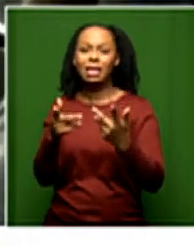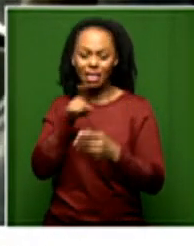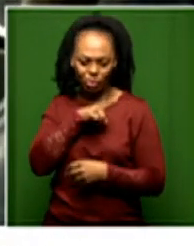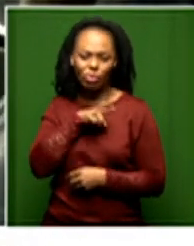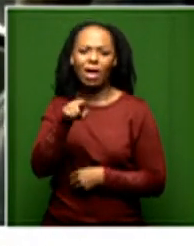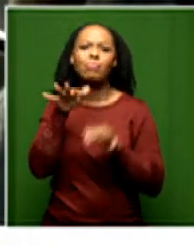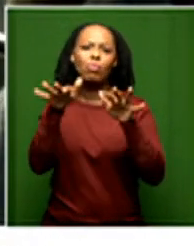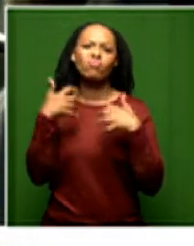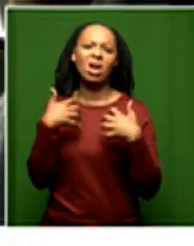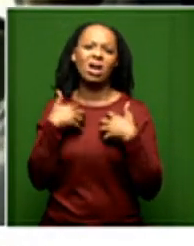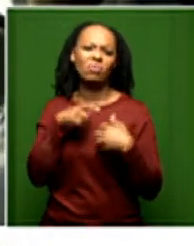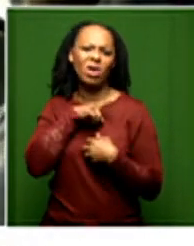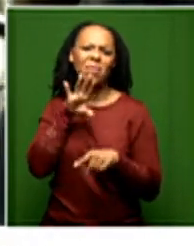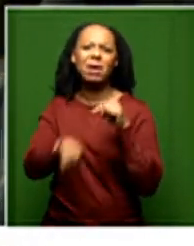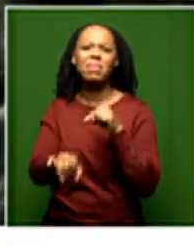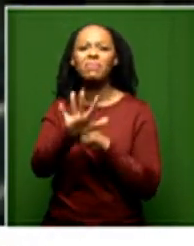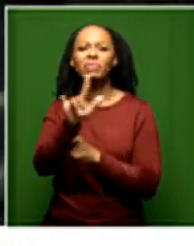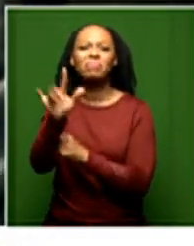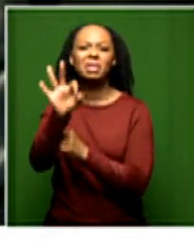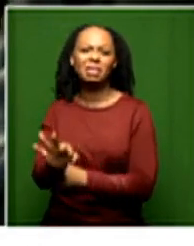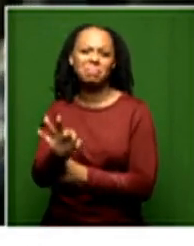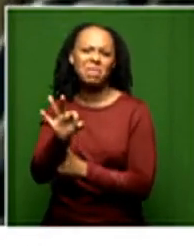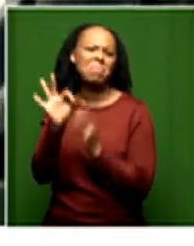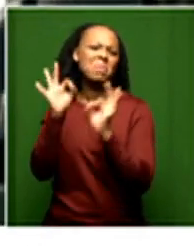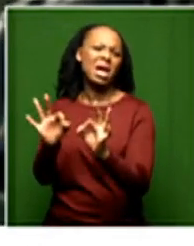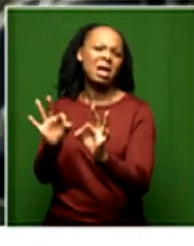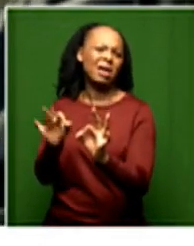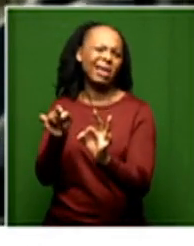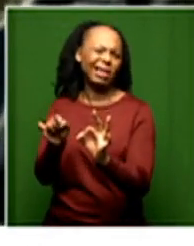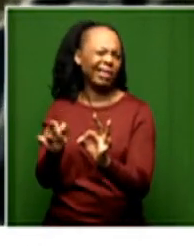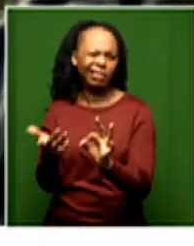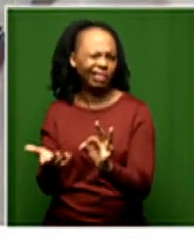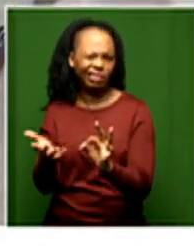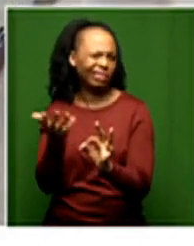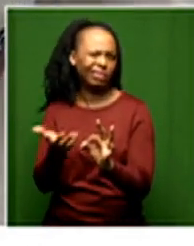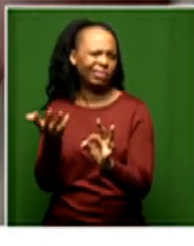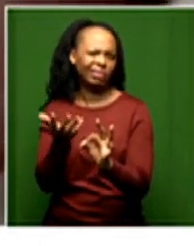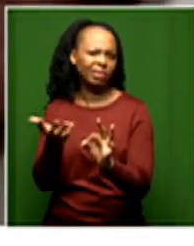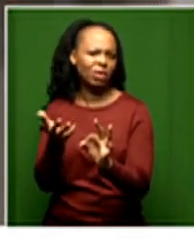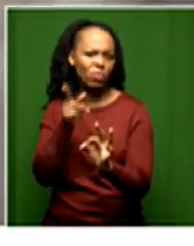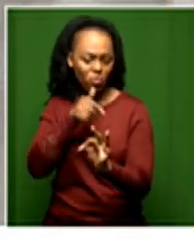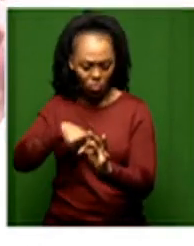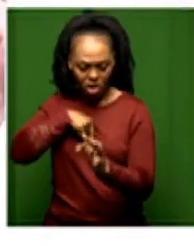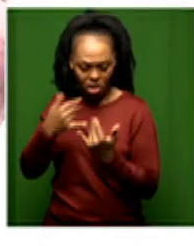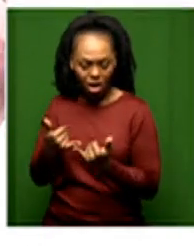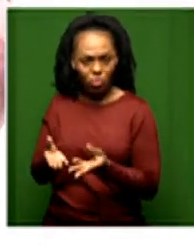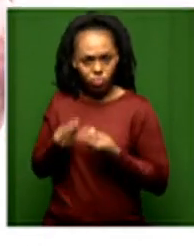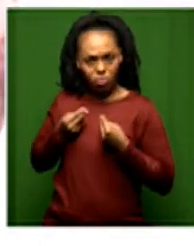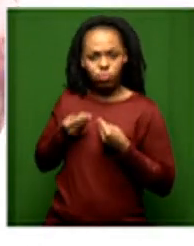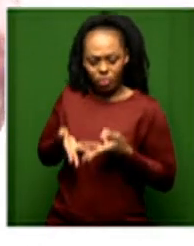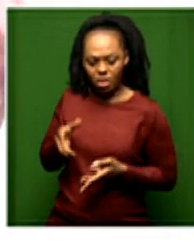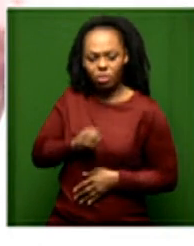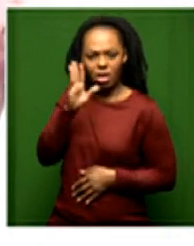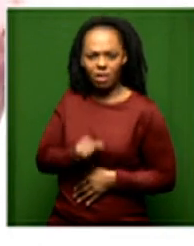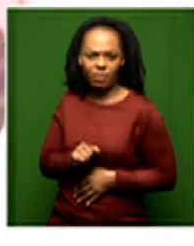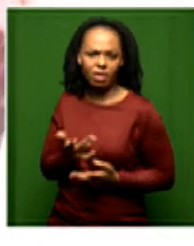country with regard to the efficacy of the vaccines that we are receiving and that will be administered